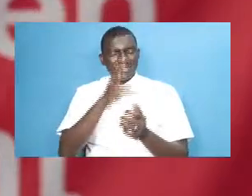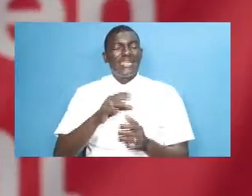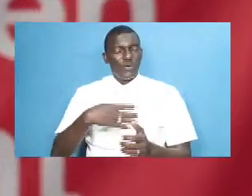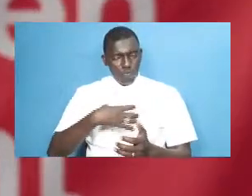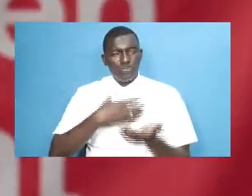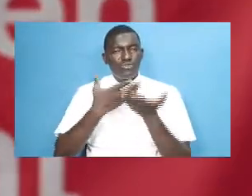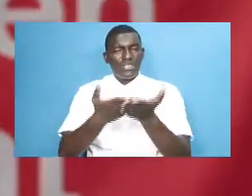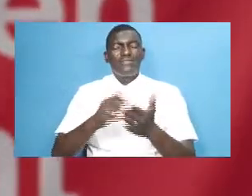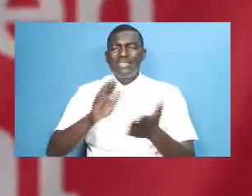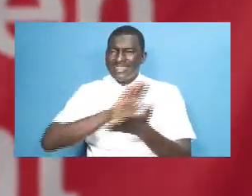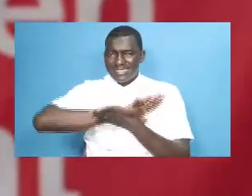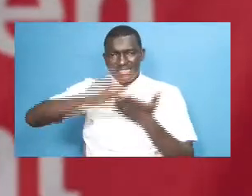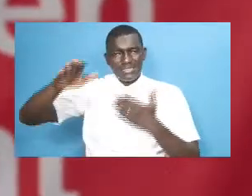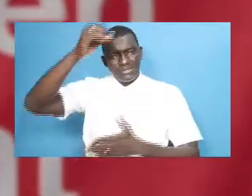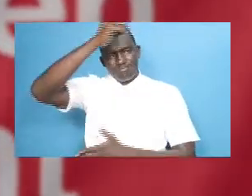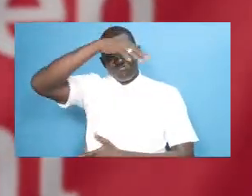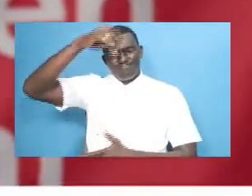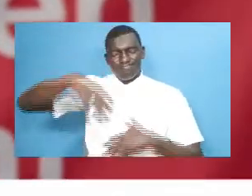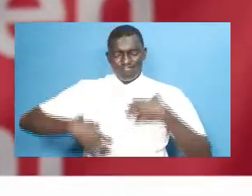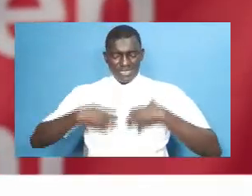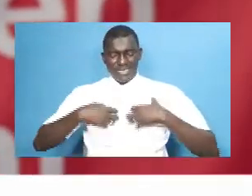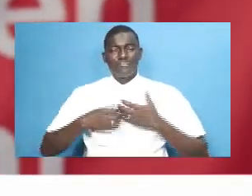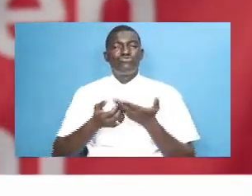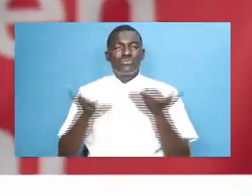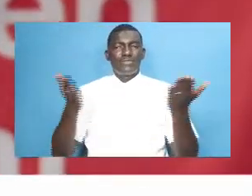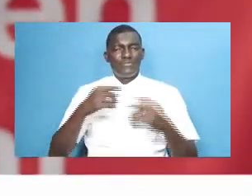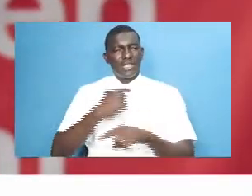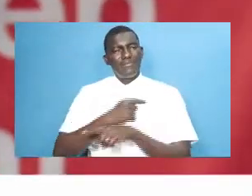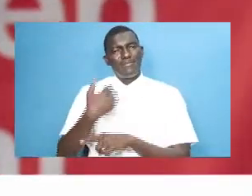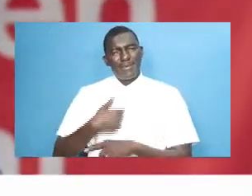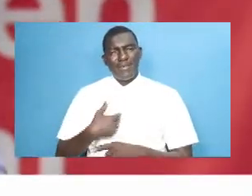to Gambian households. We have invested